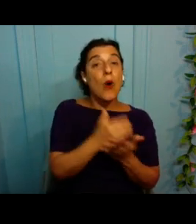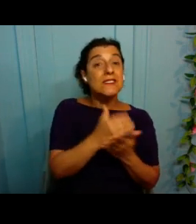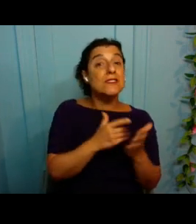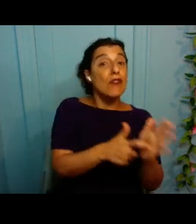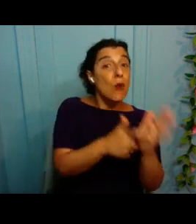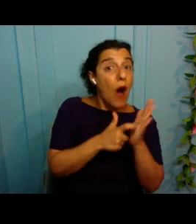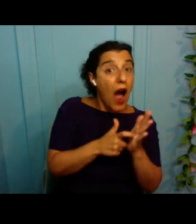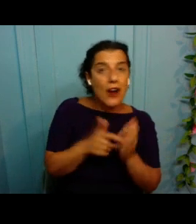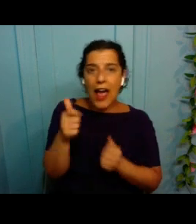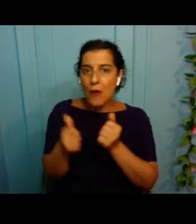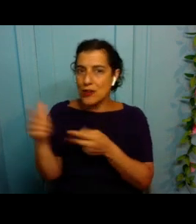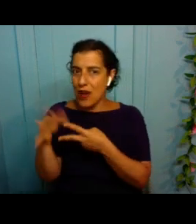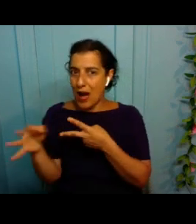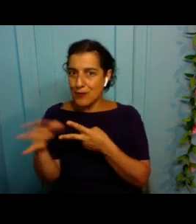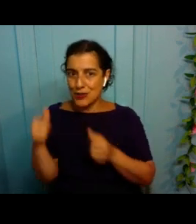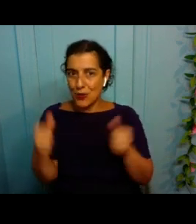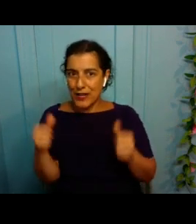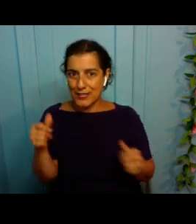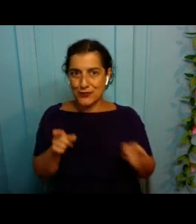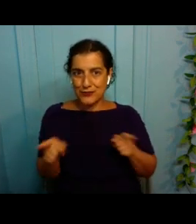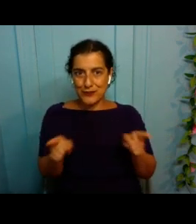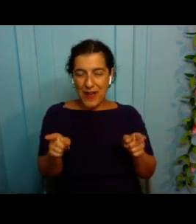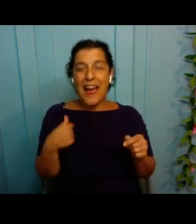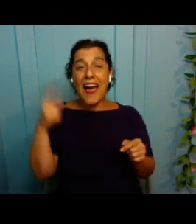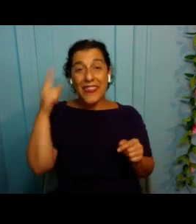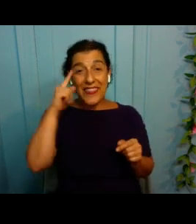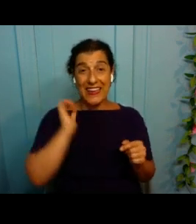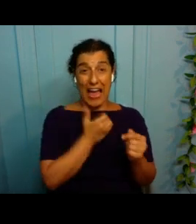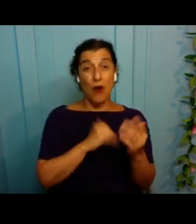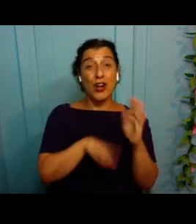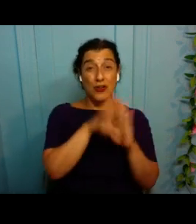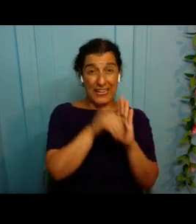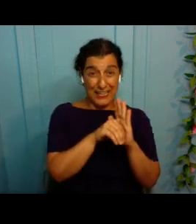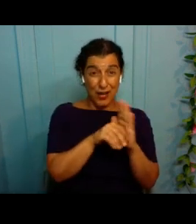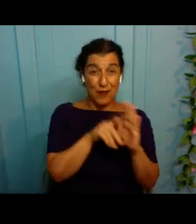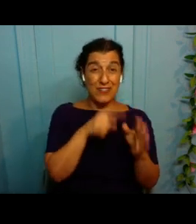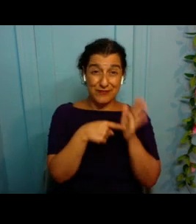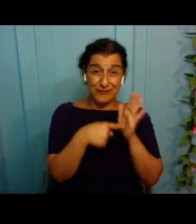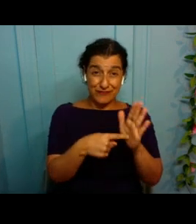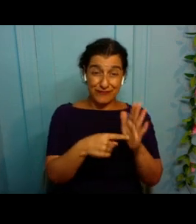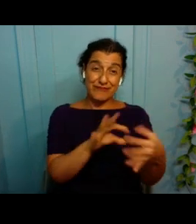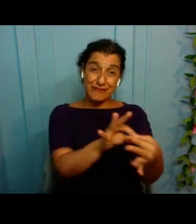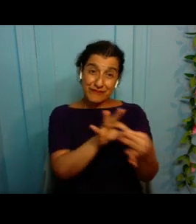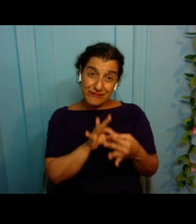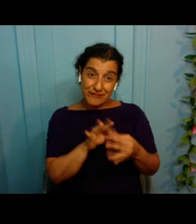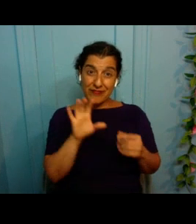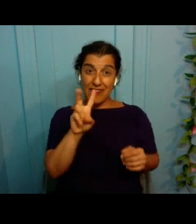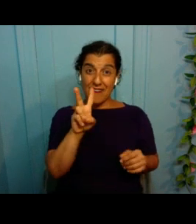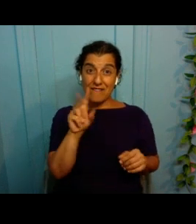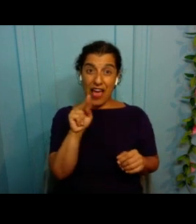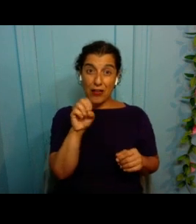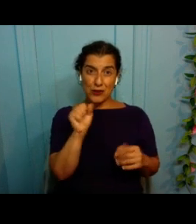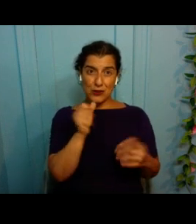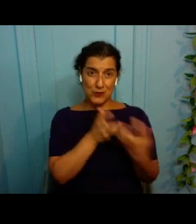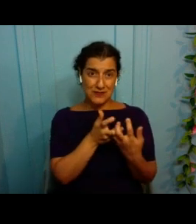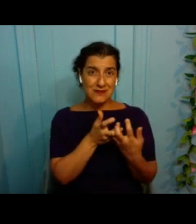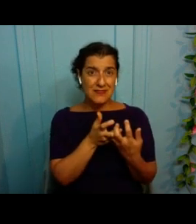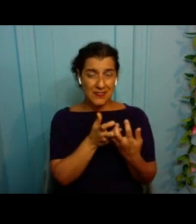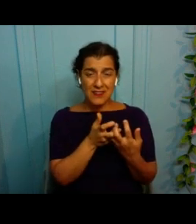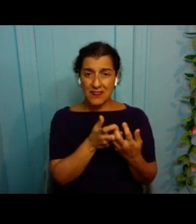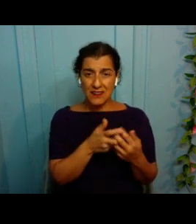optional. And it's really the case, I think, that our curricula reflect our values. So there's a lot of important and